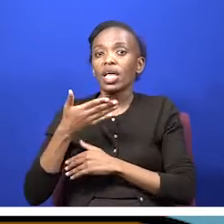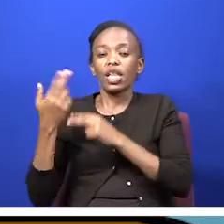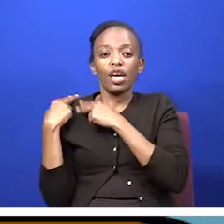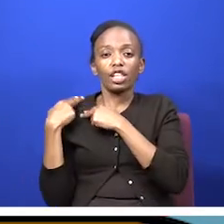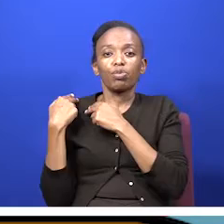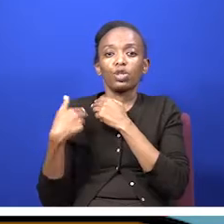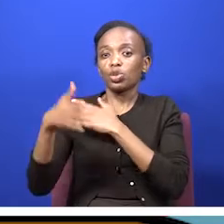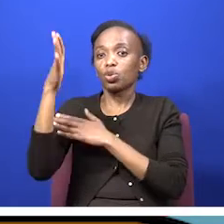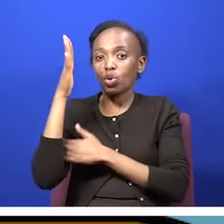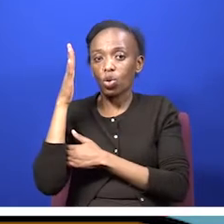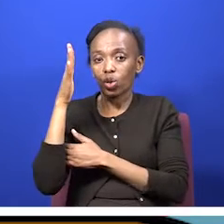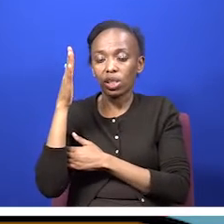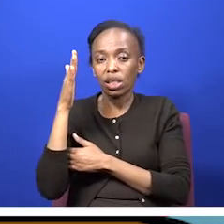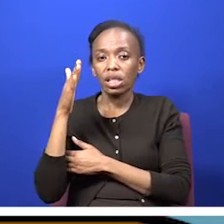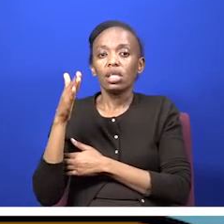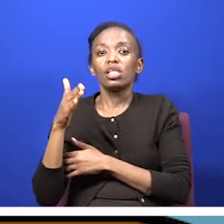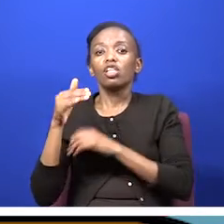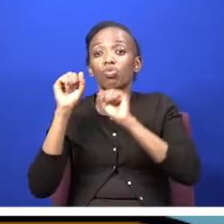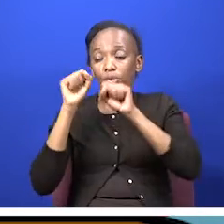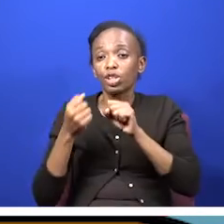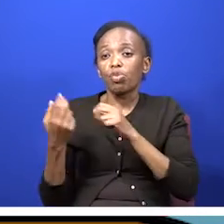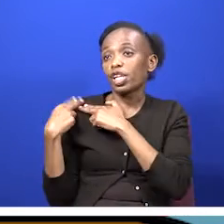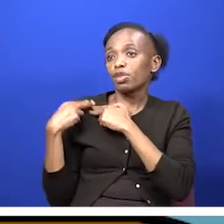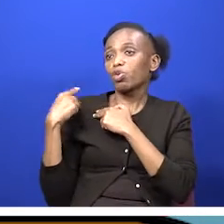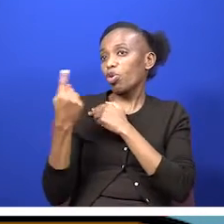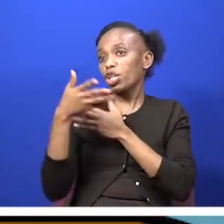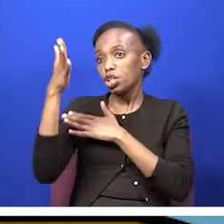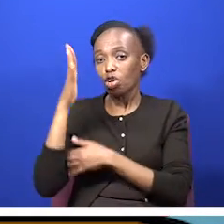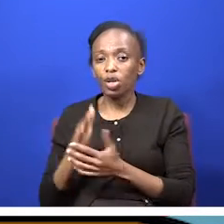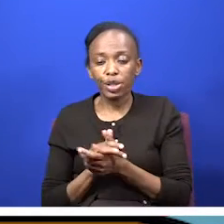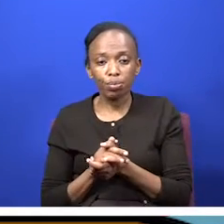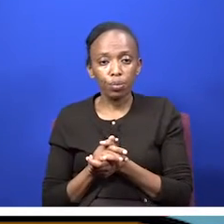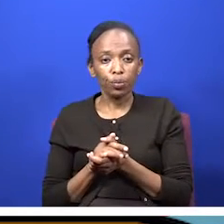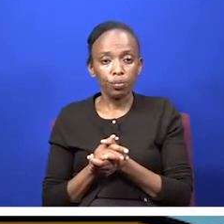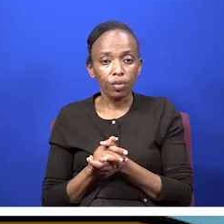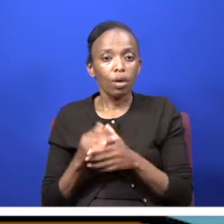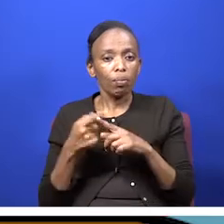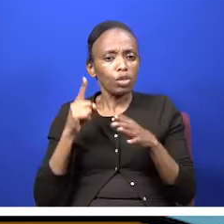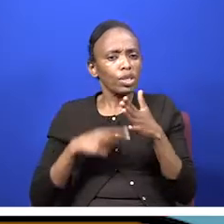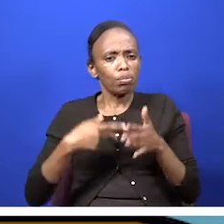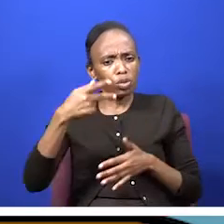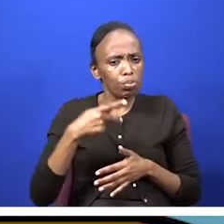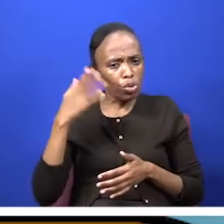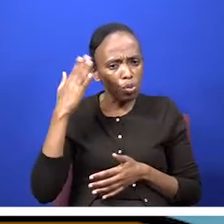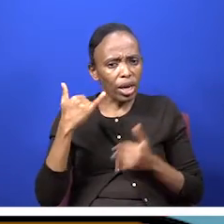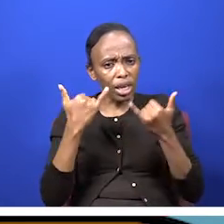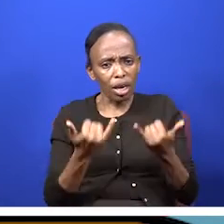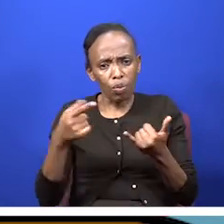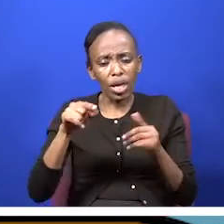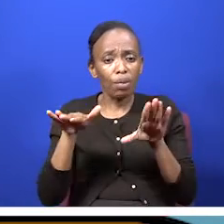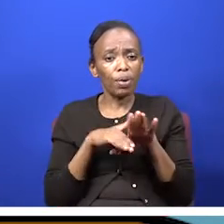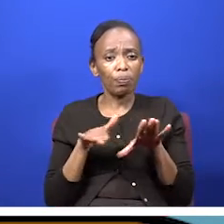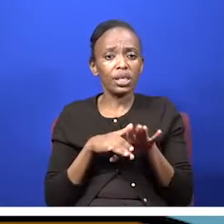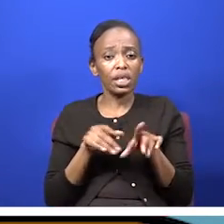are answerable to God. Mm-hmm. They will answer to God. Yes, but what about you and me? Because now